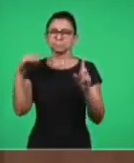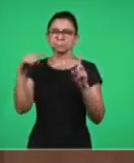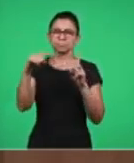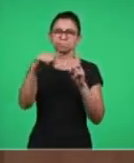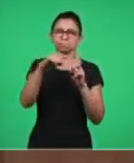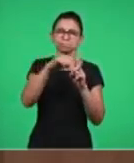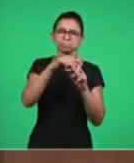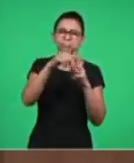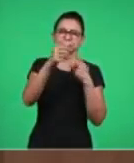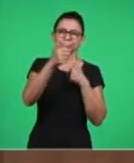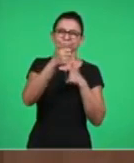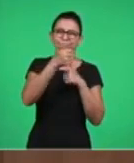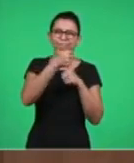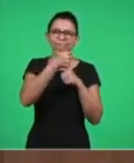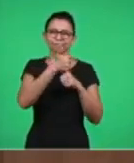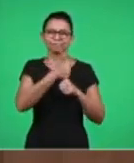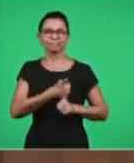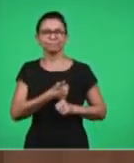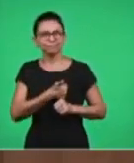He died for our sins.